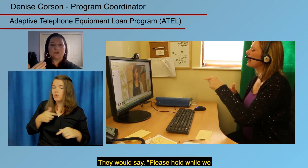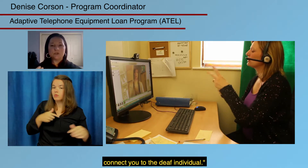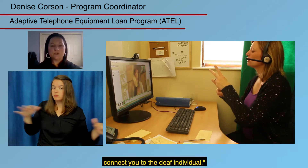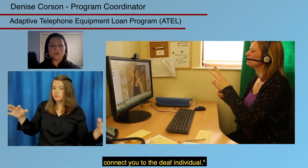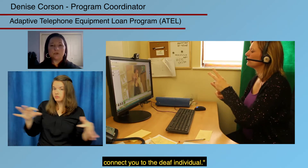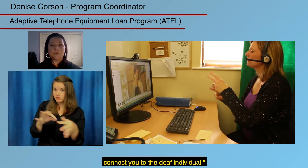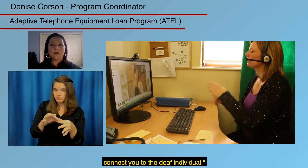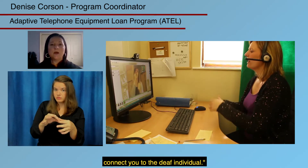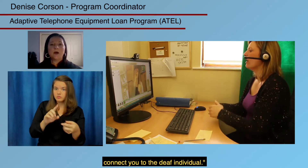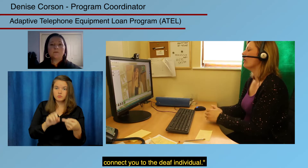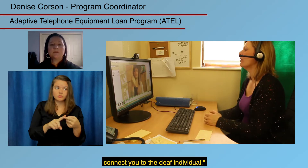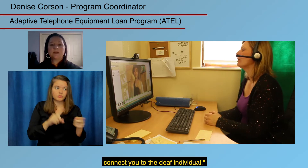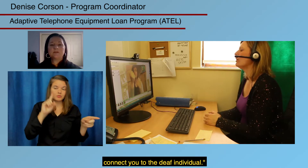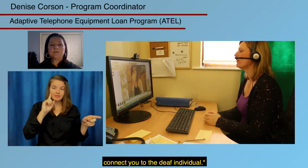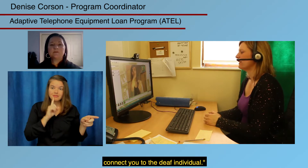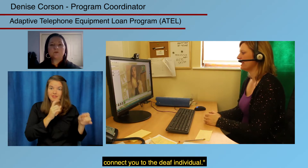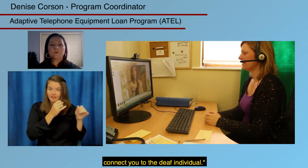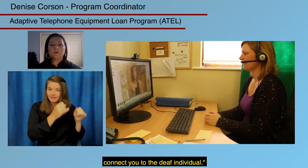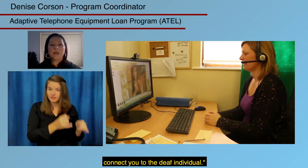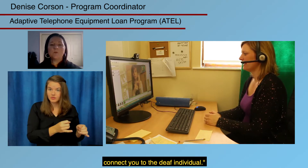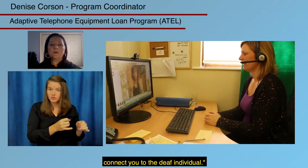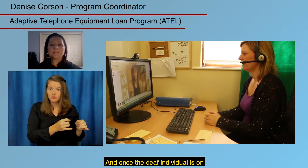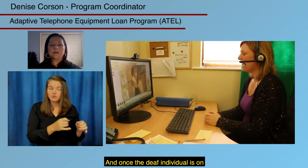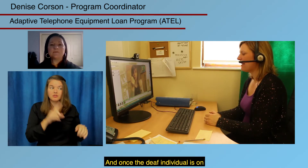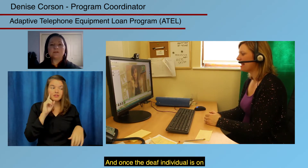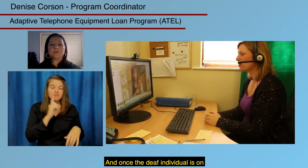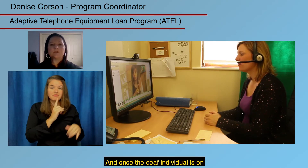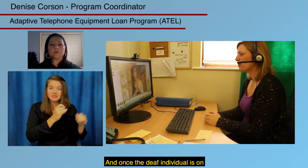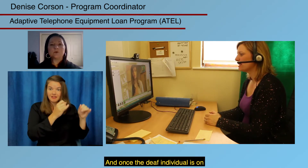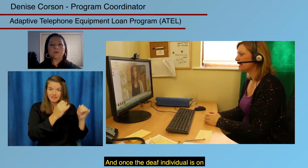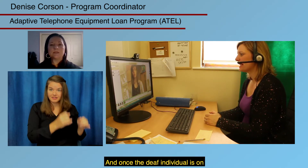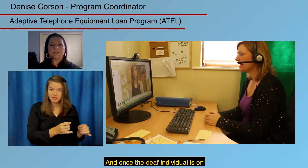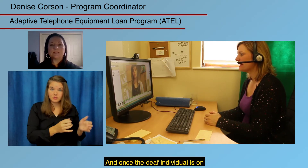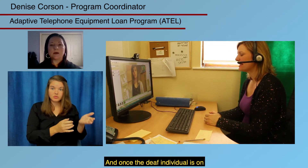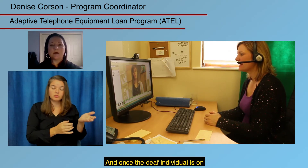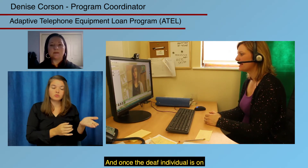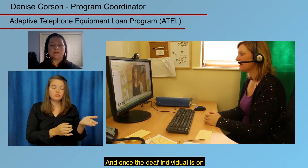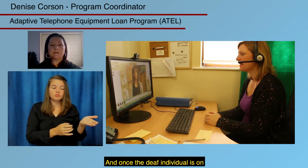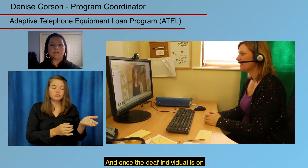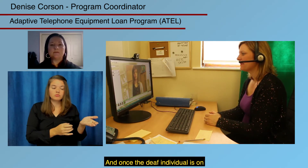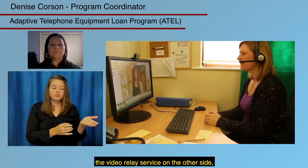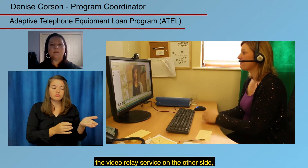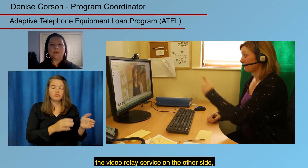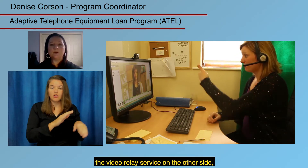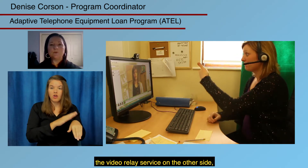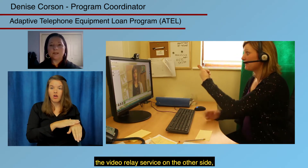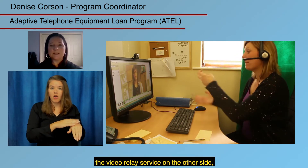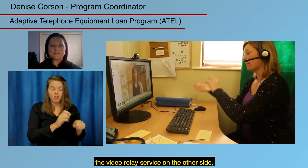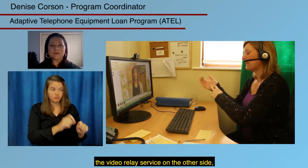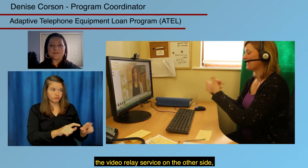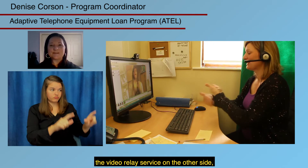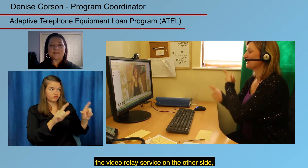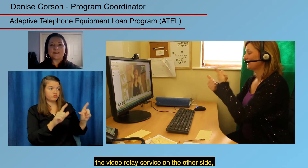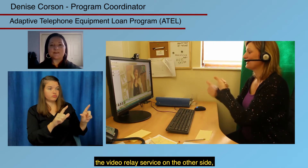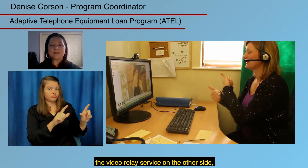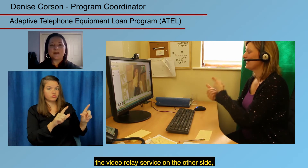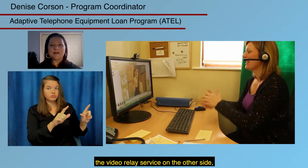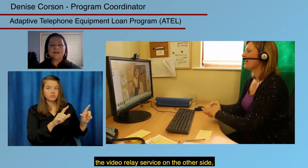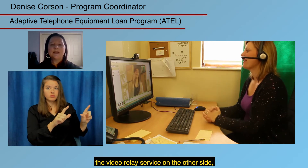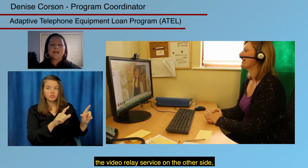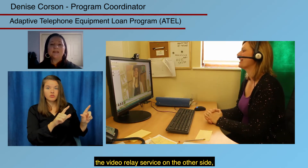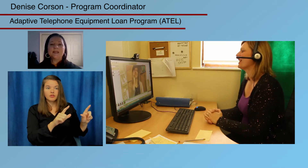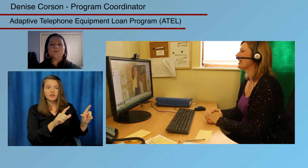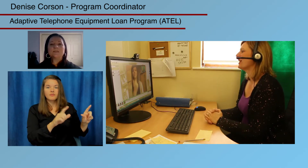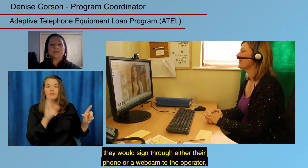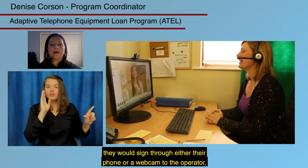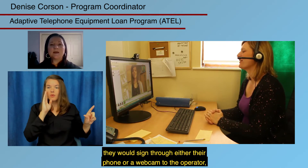we connect you to the deaf individual. And once the deaf individual is on the video relay service on the other